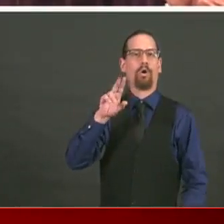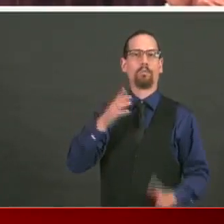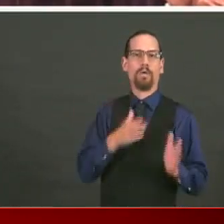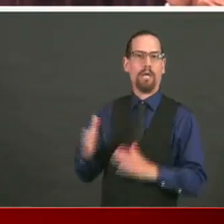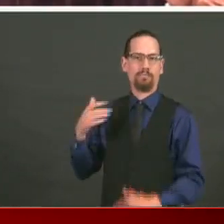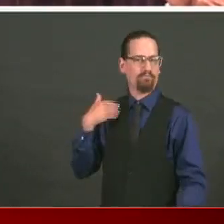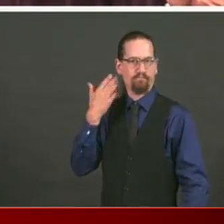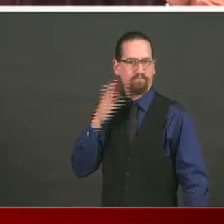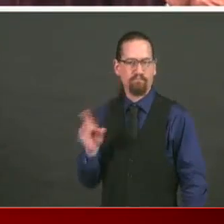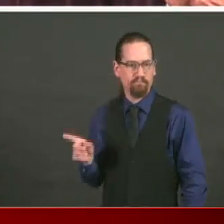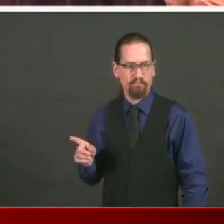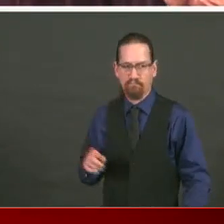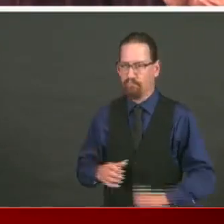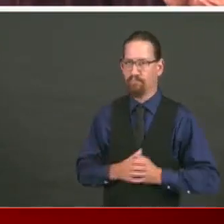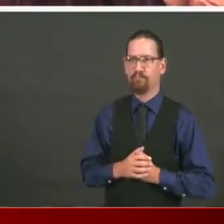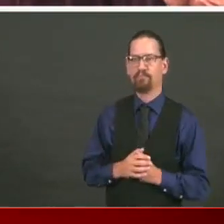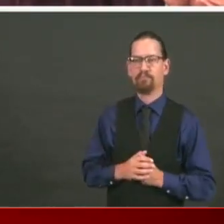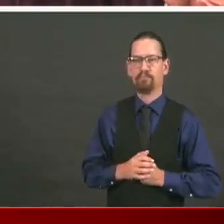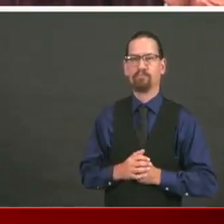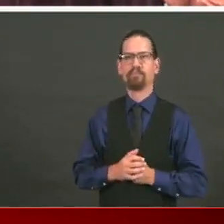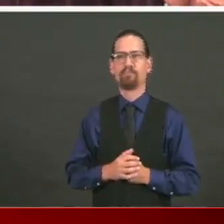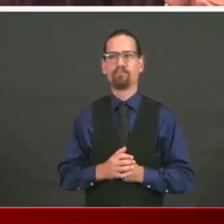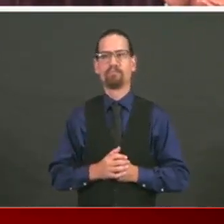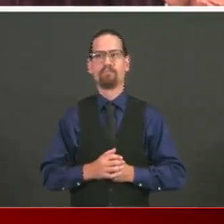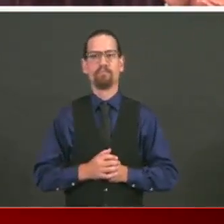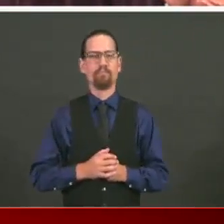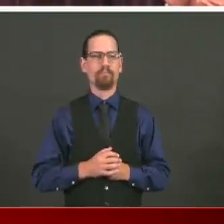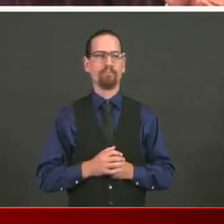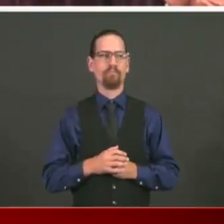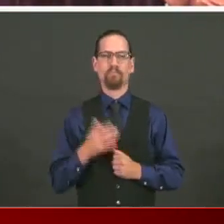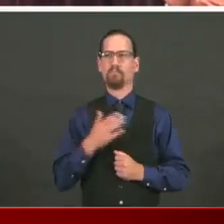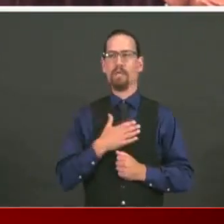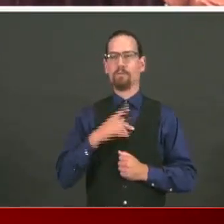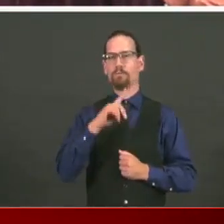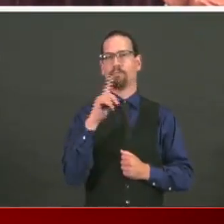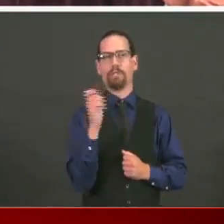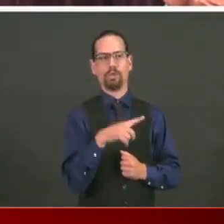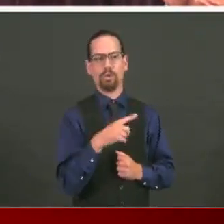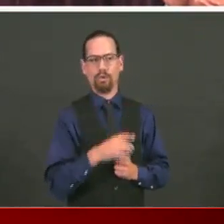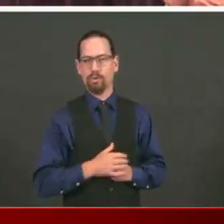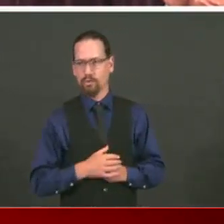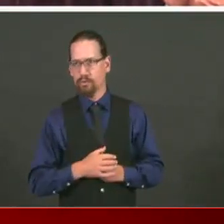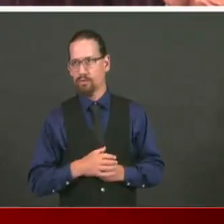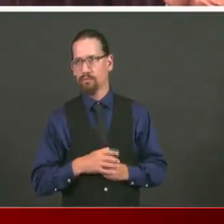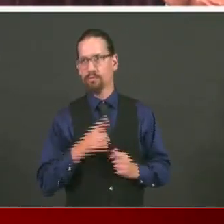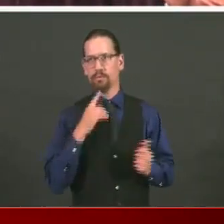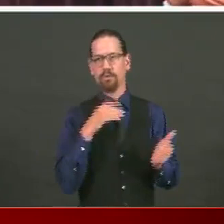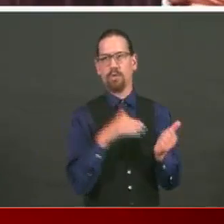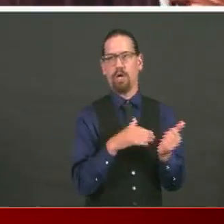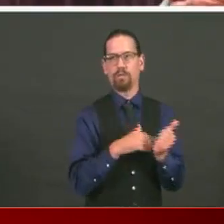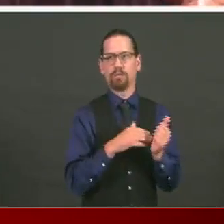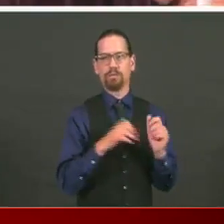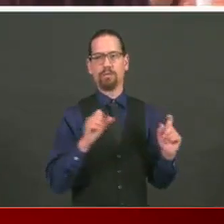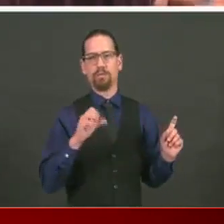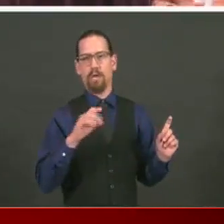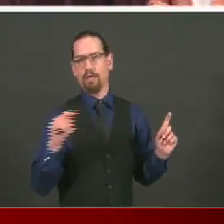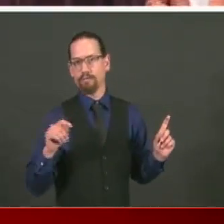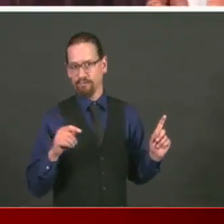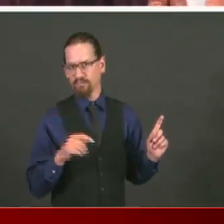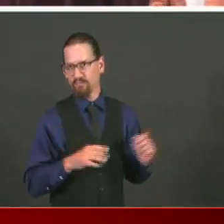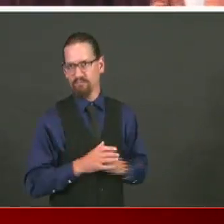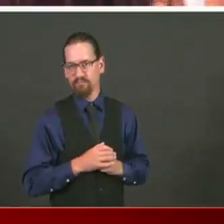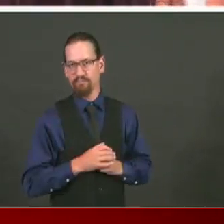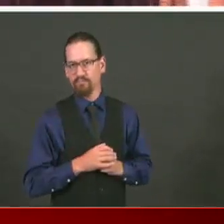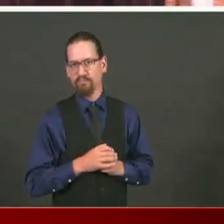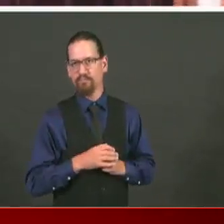question is for Dr. Alexander Scott. Going back to contact tracing, we've been doing it for some time. I'm wondering what it has revealed in terms of